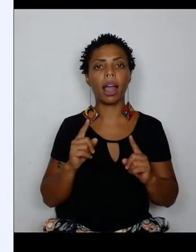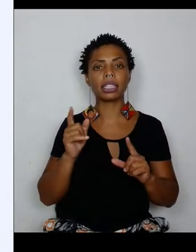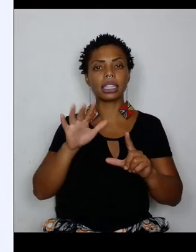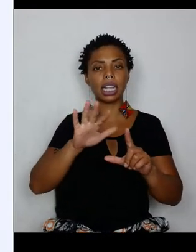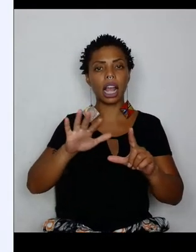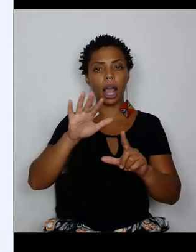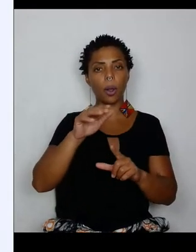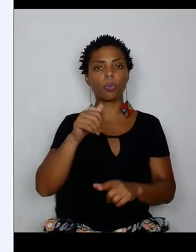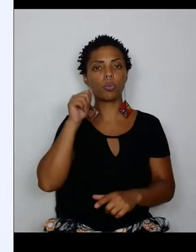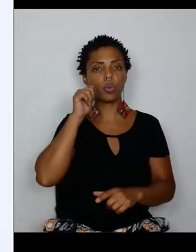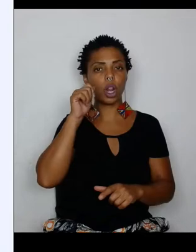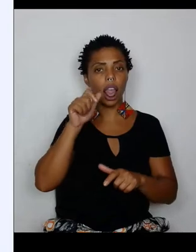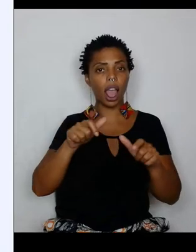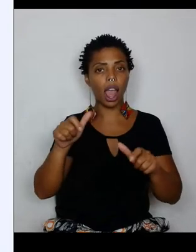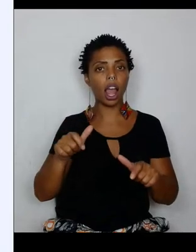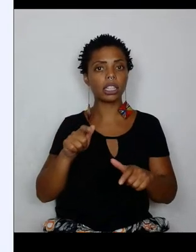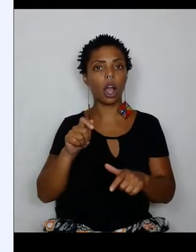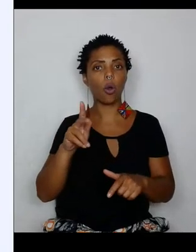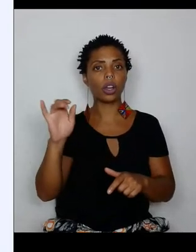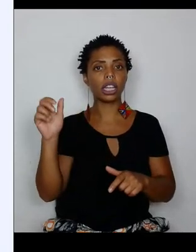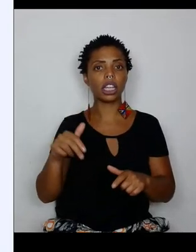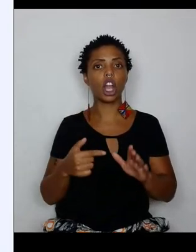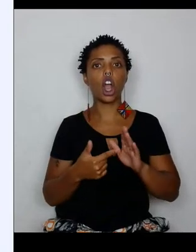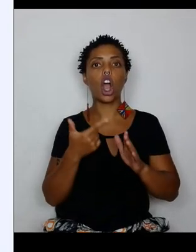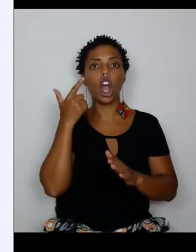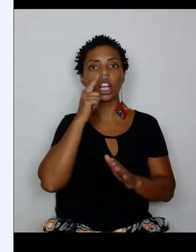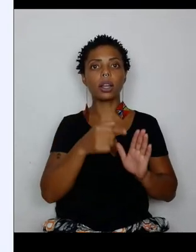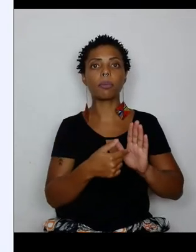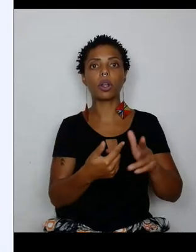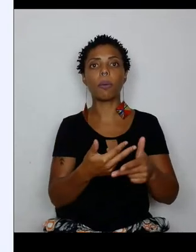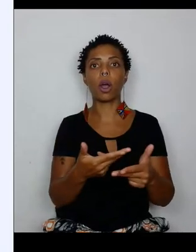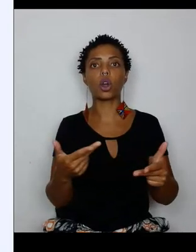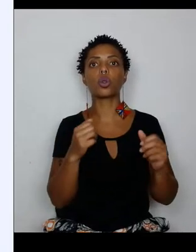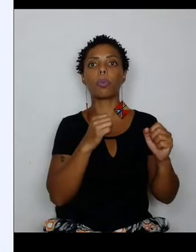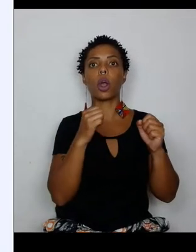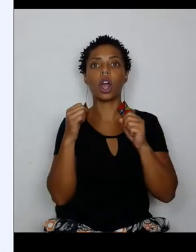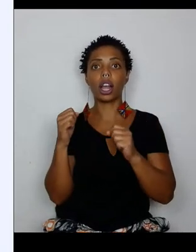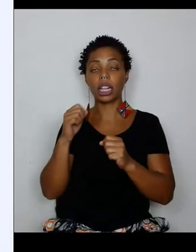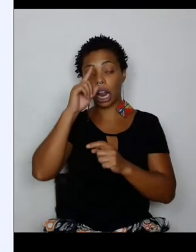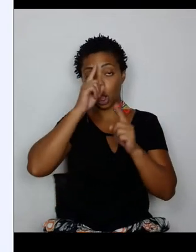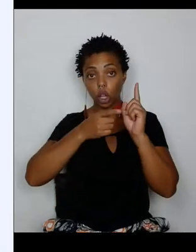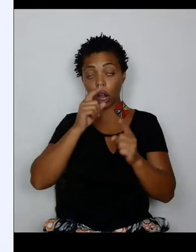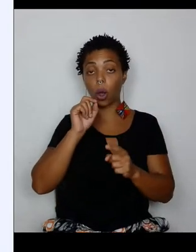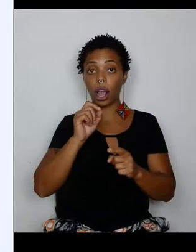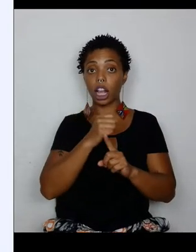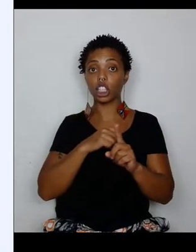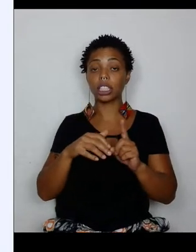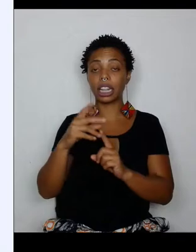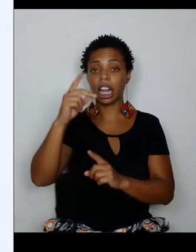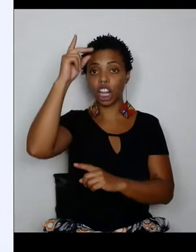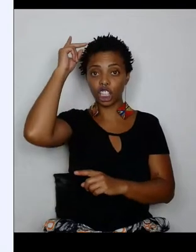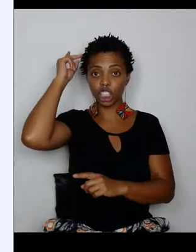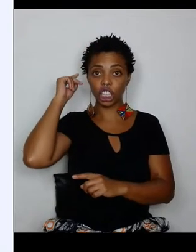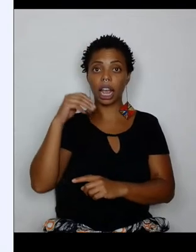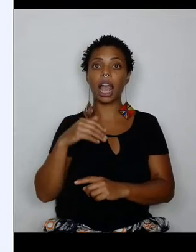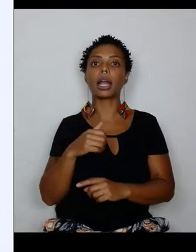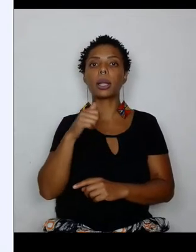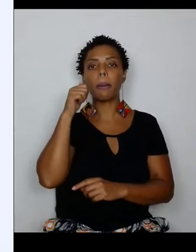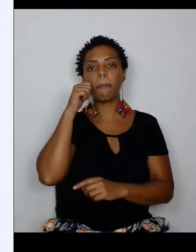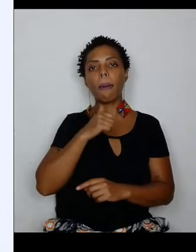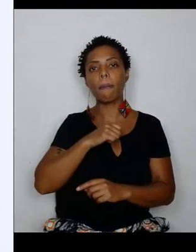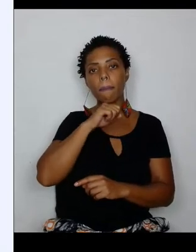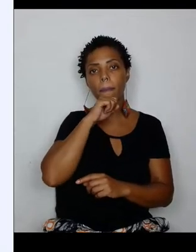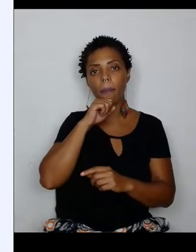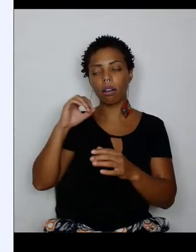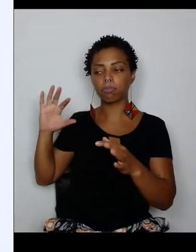power and authority with which ancient matrilineal societies had endowed the female line it is thus a painting in which